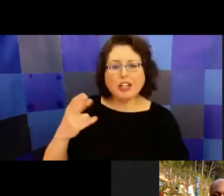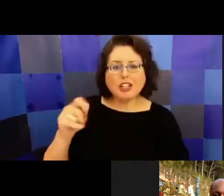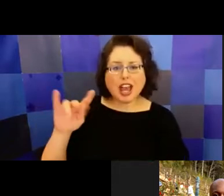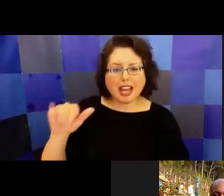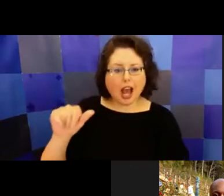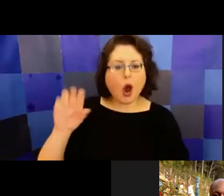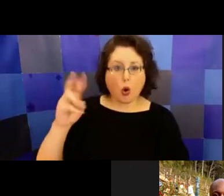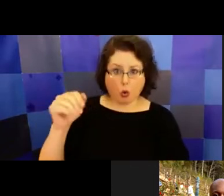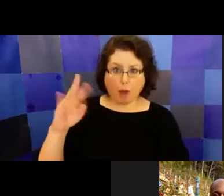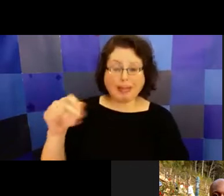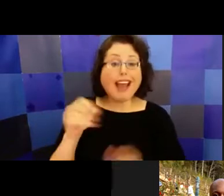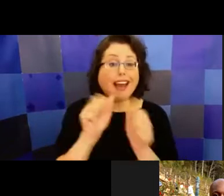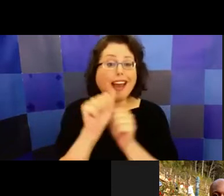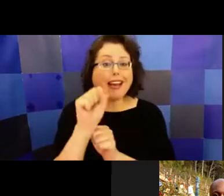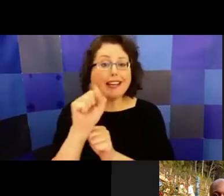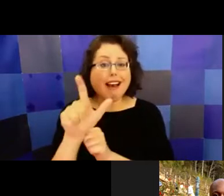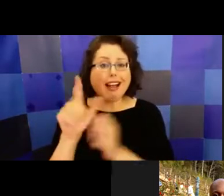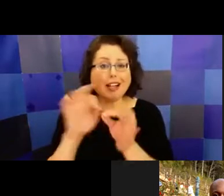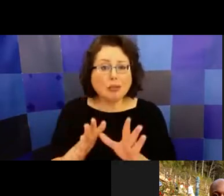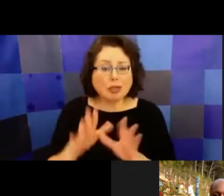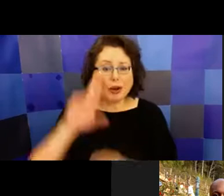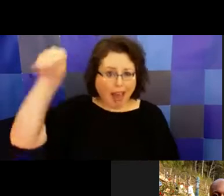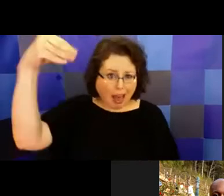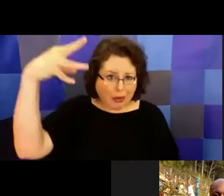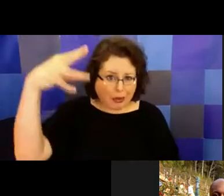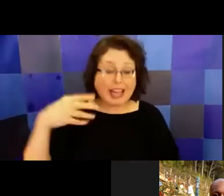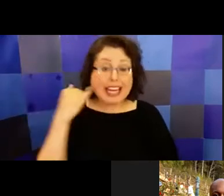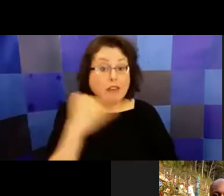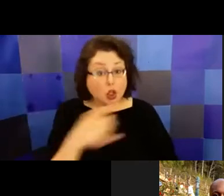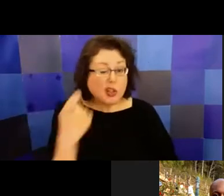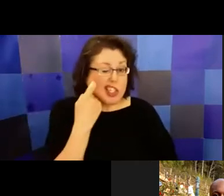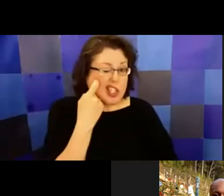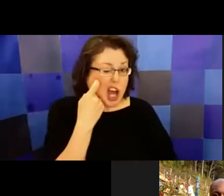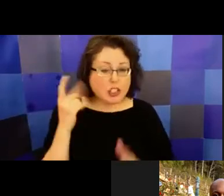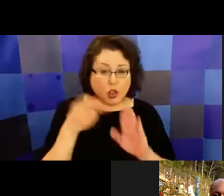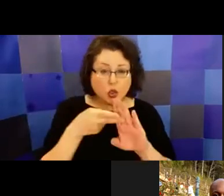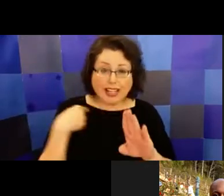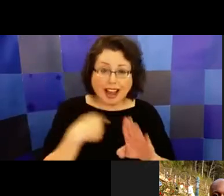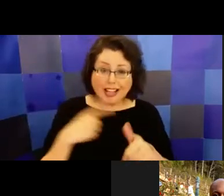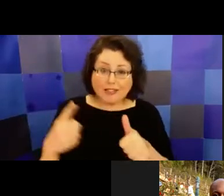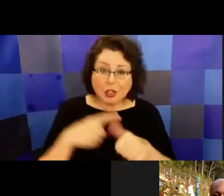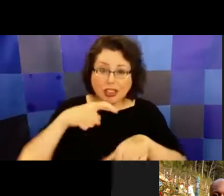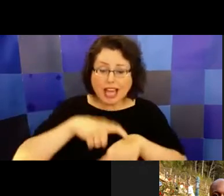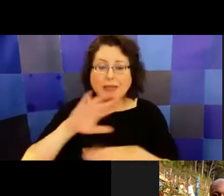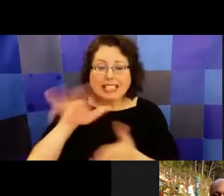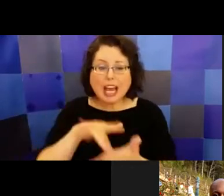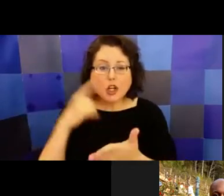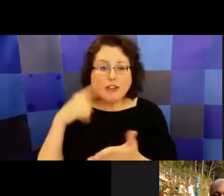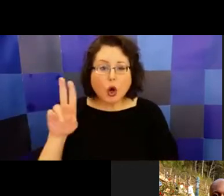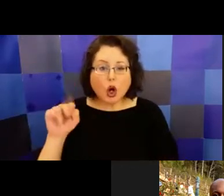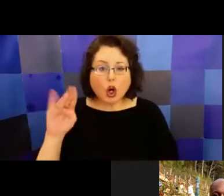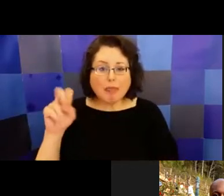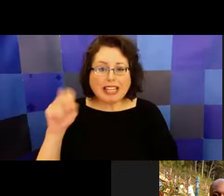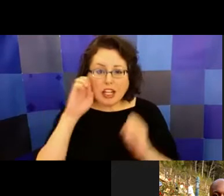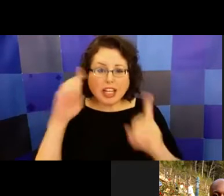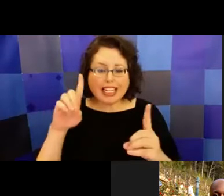and our ASL interpreter, Heather Gray. If you're just joining us for the first time, the Center for Urban Education's mantra is